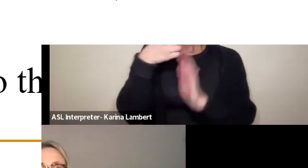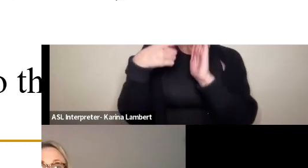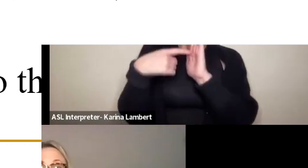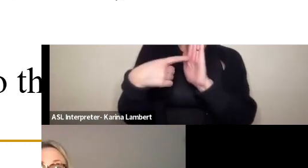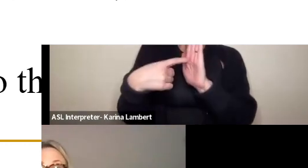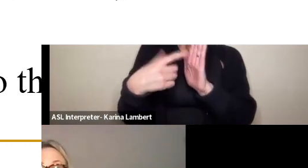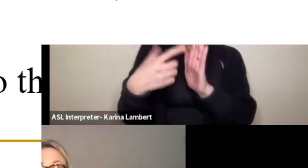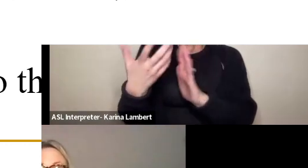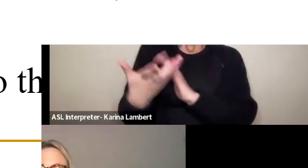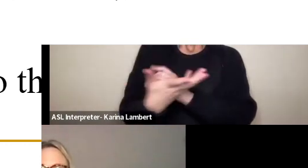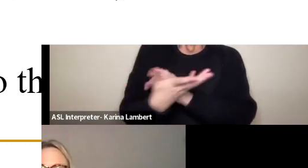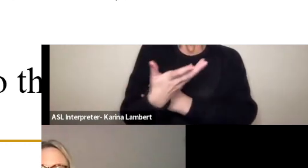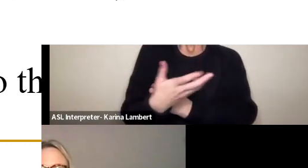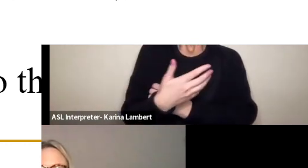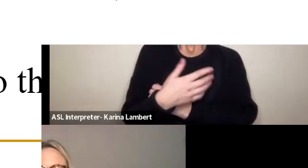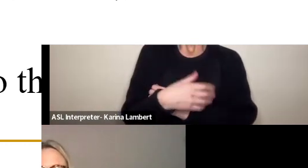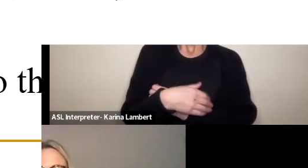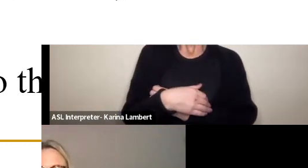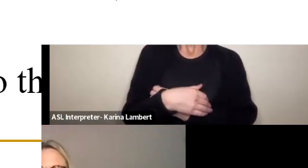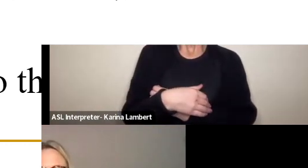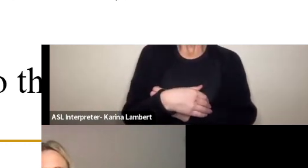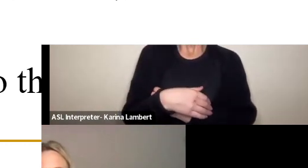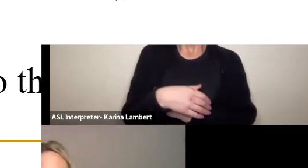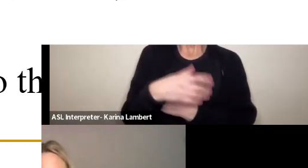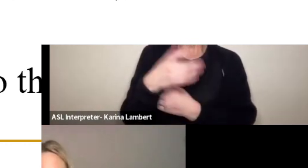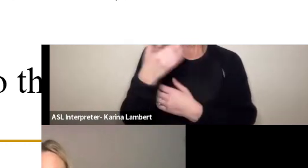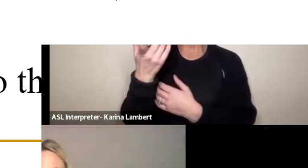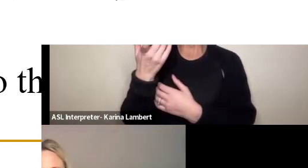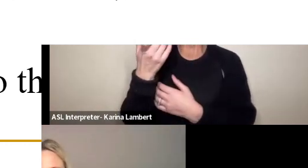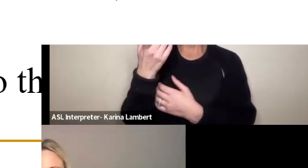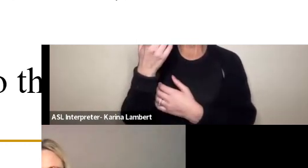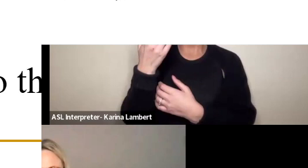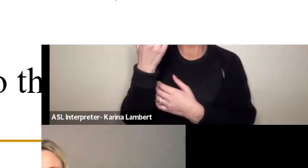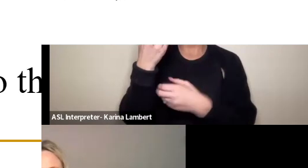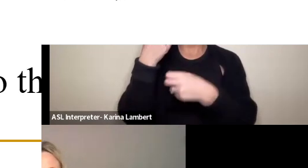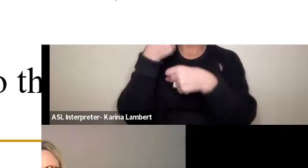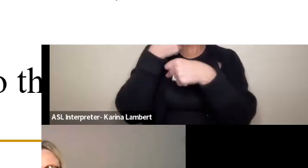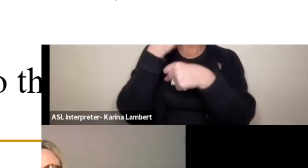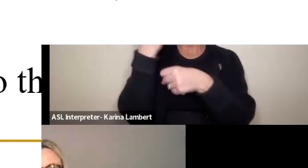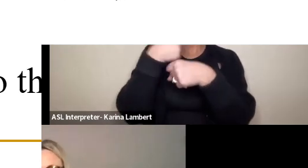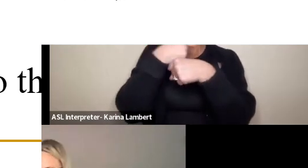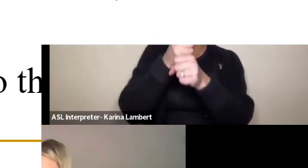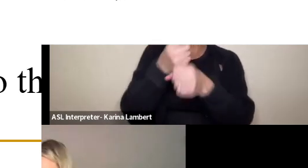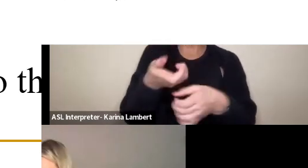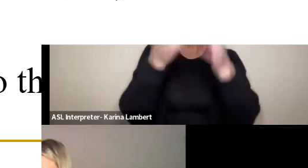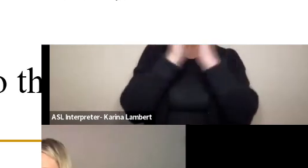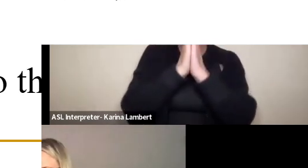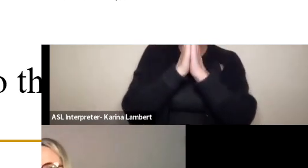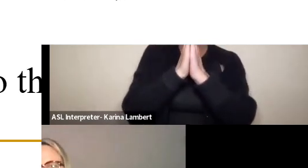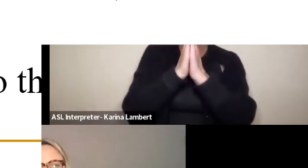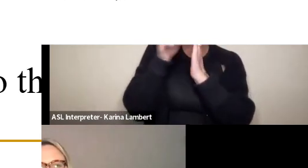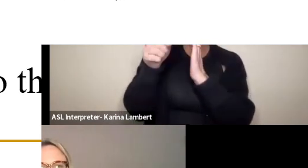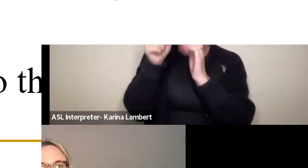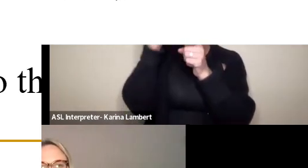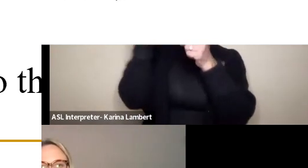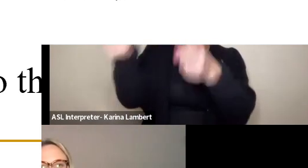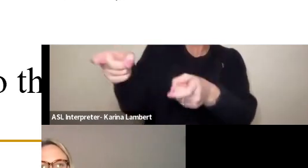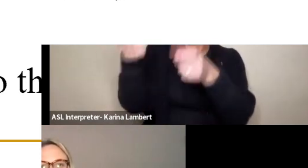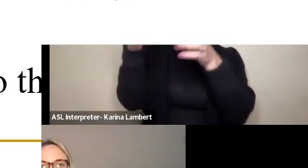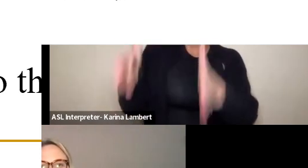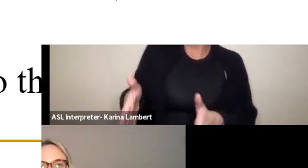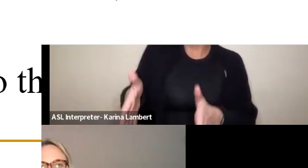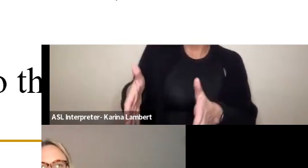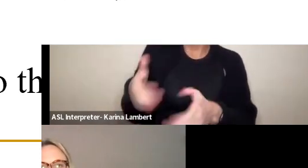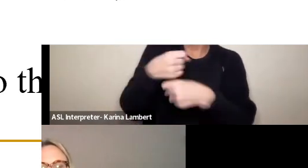be that there's a request being made, and you as the grantor